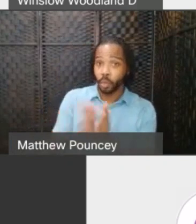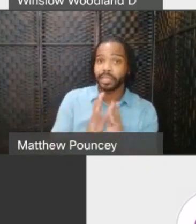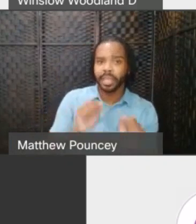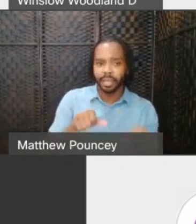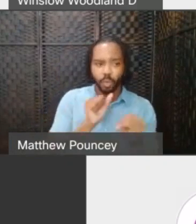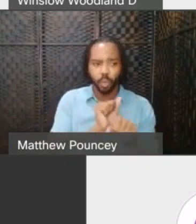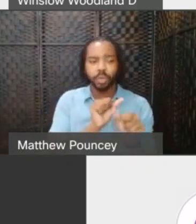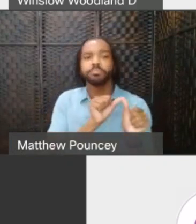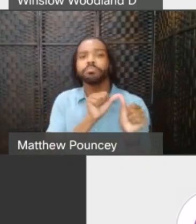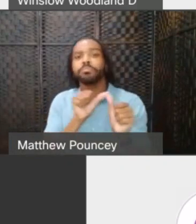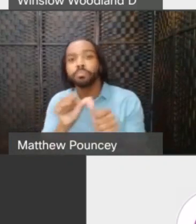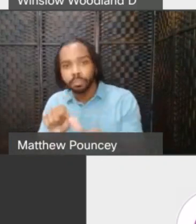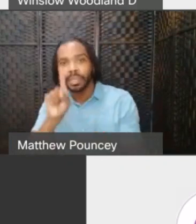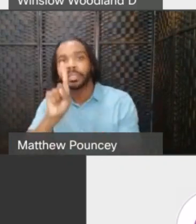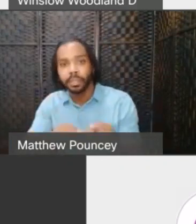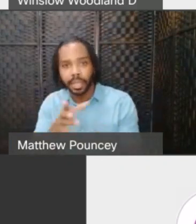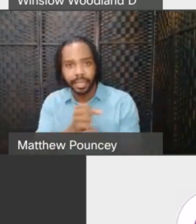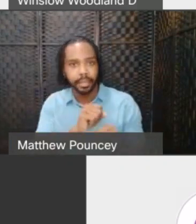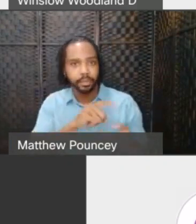correct. That is correct.